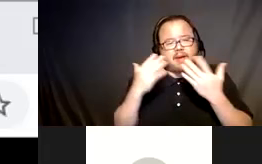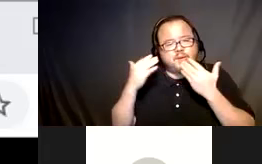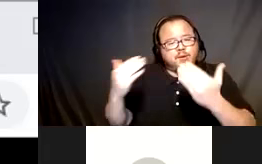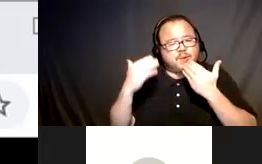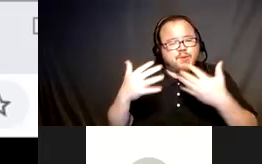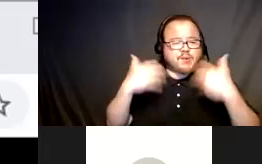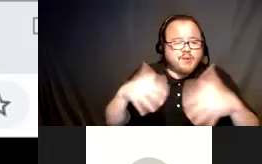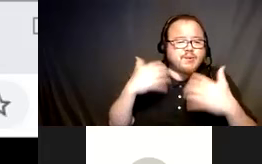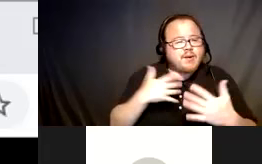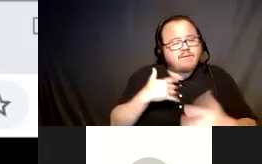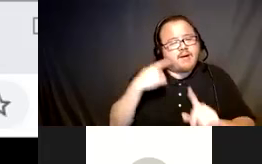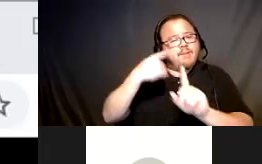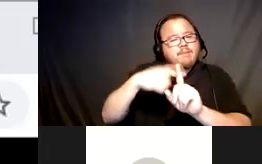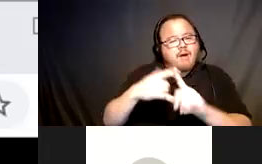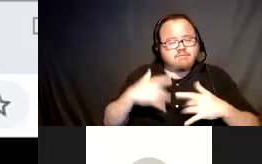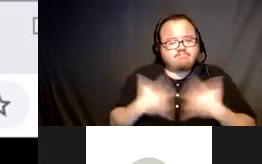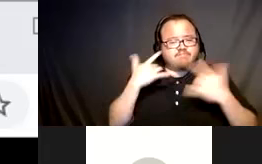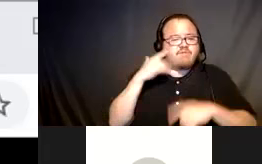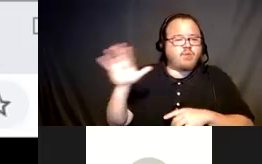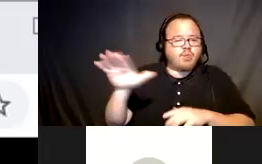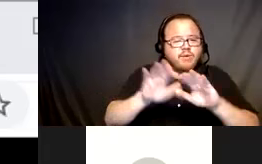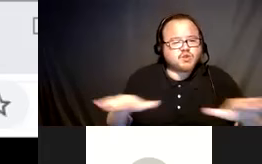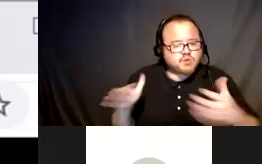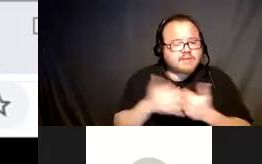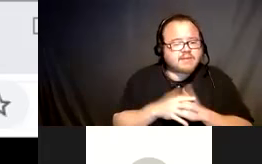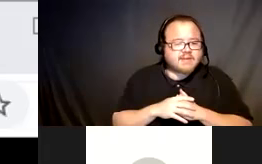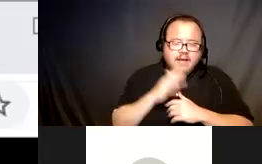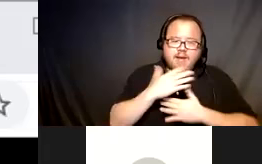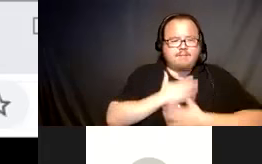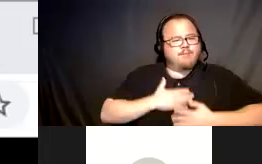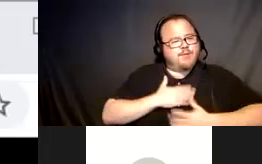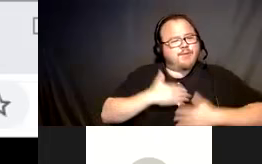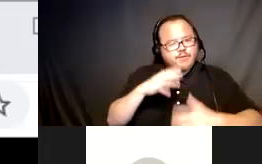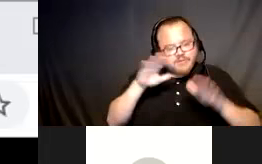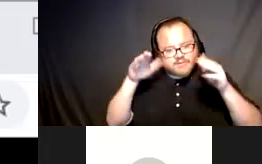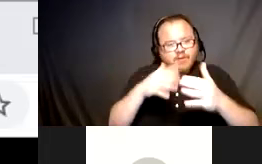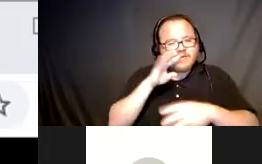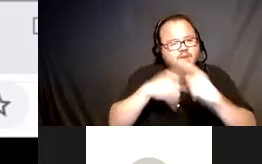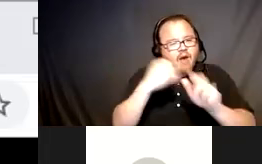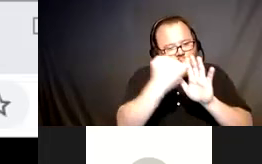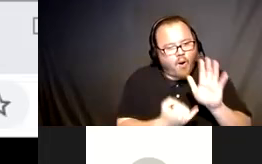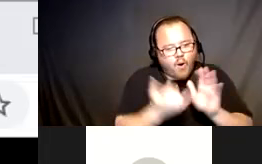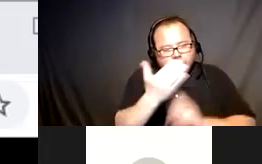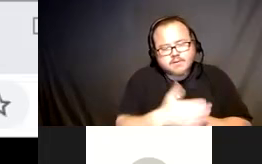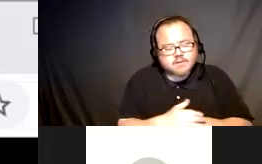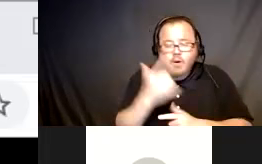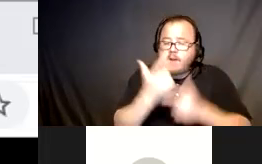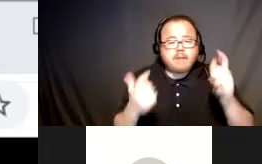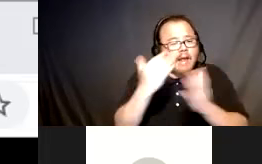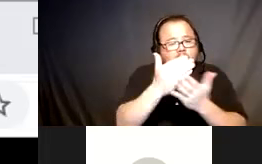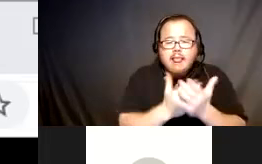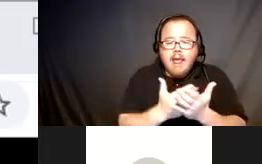of having a positive event for their child, especially appreciated that it was centered around art. And one of the biggest lessons that